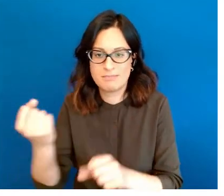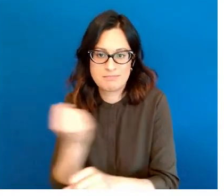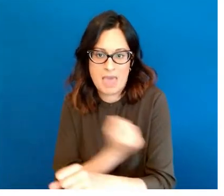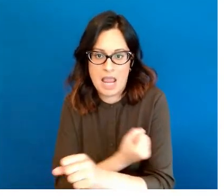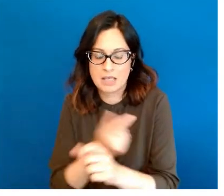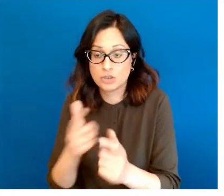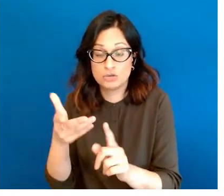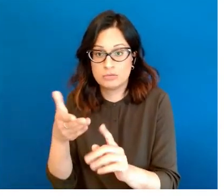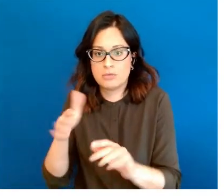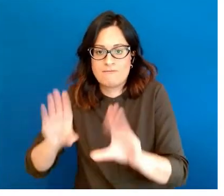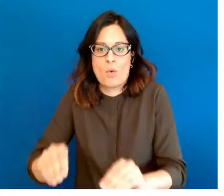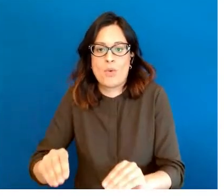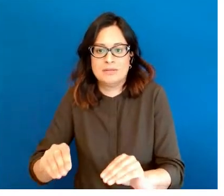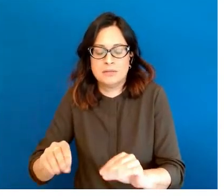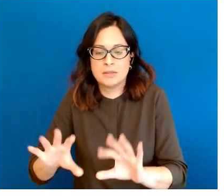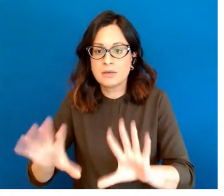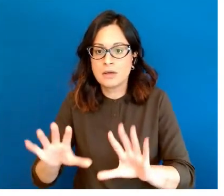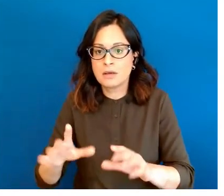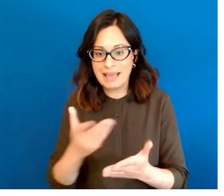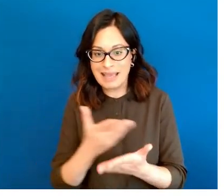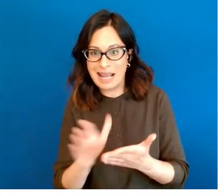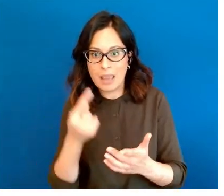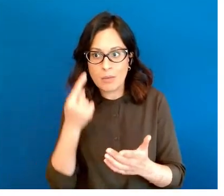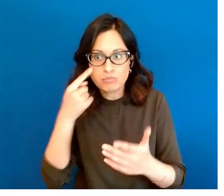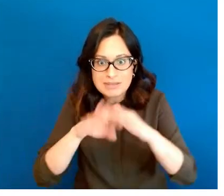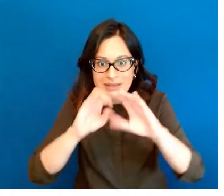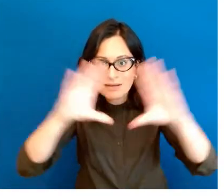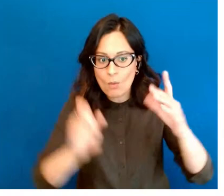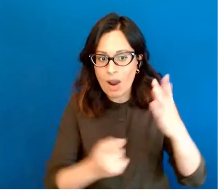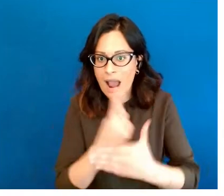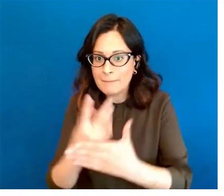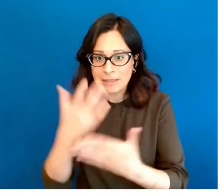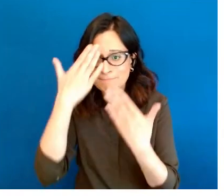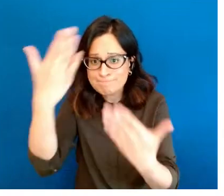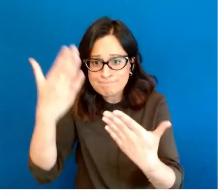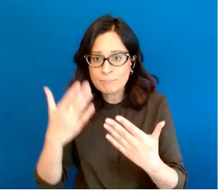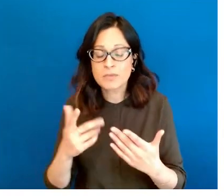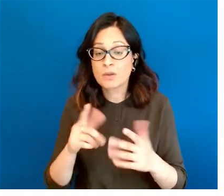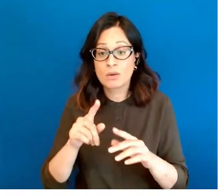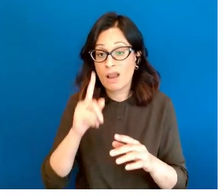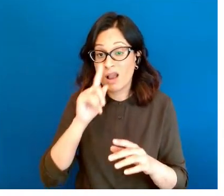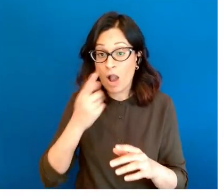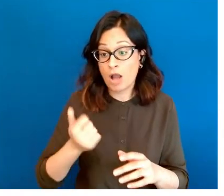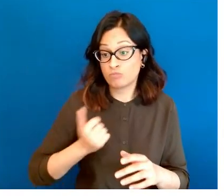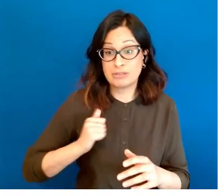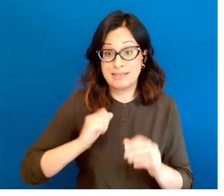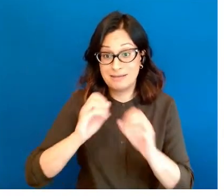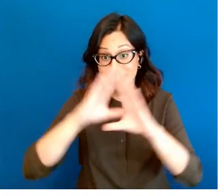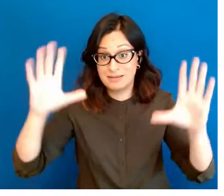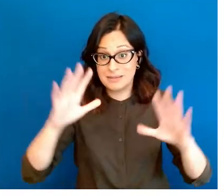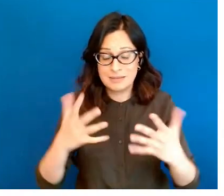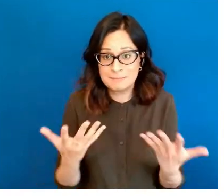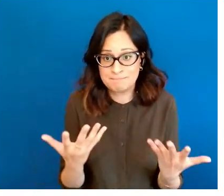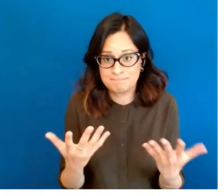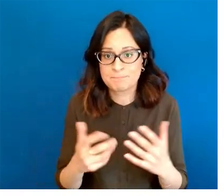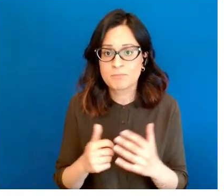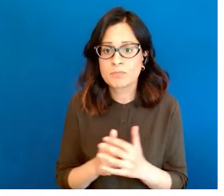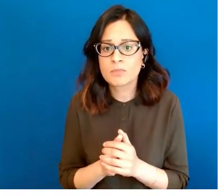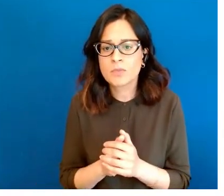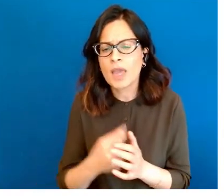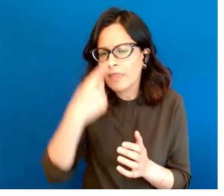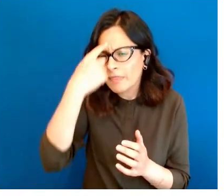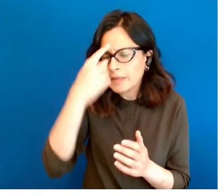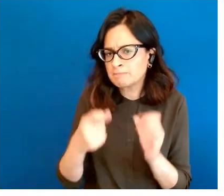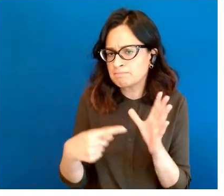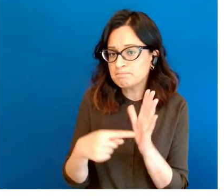have clear ways to predict what will happen in the future. It is an unpredictable feast. But I think it's